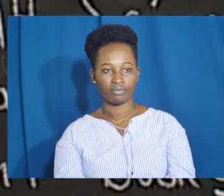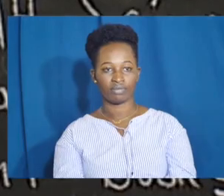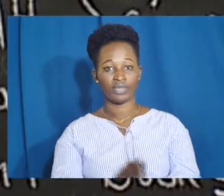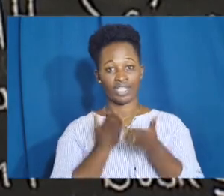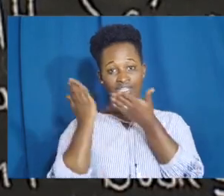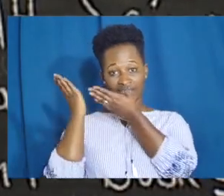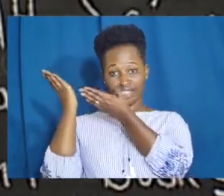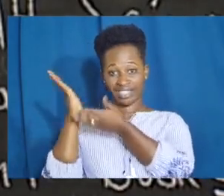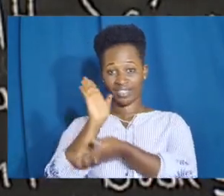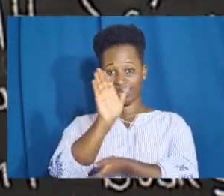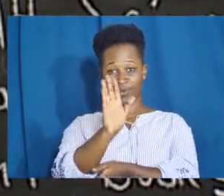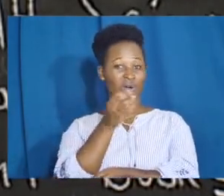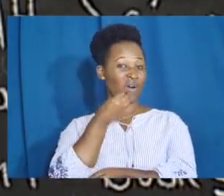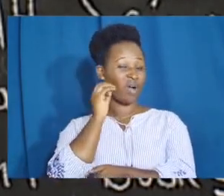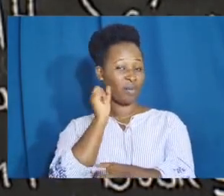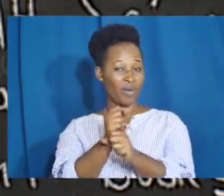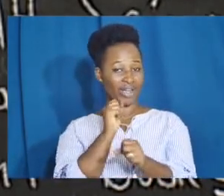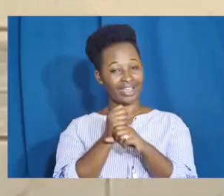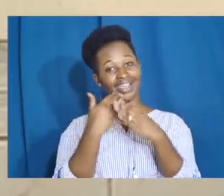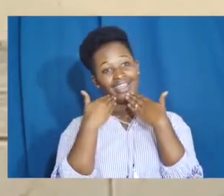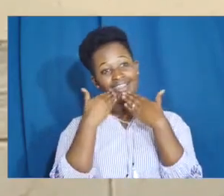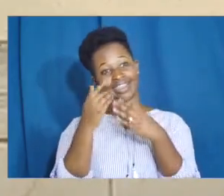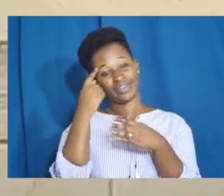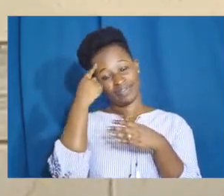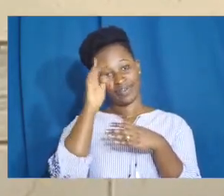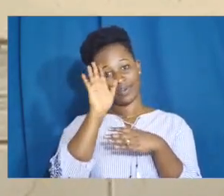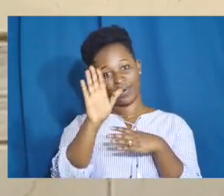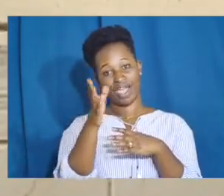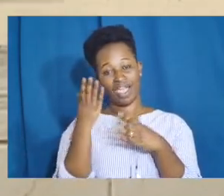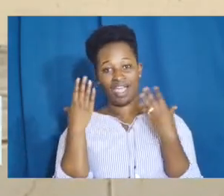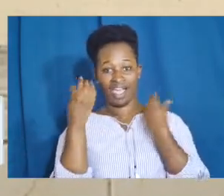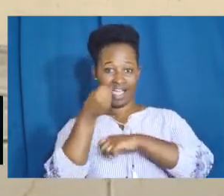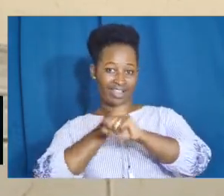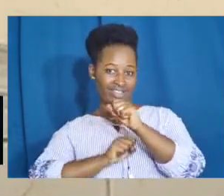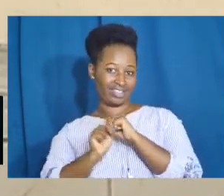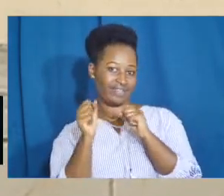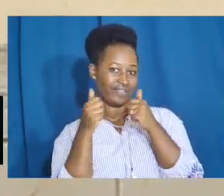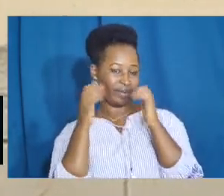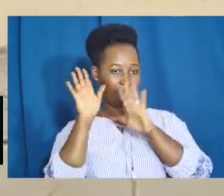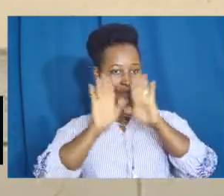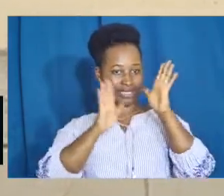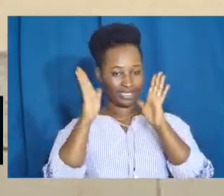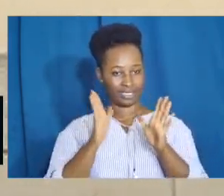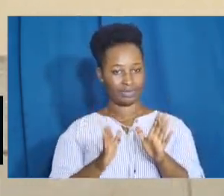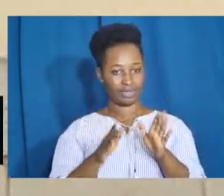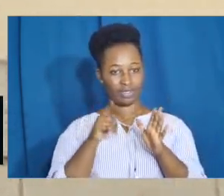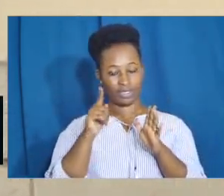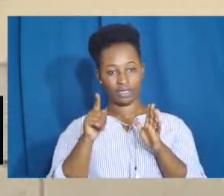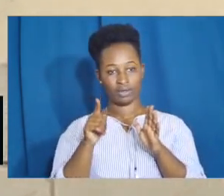This is your homework. Thank you for your active participation. Here is your reference where you